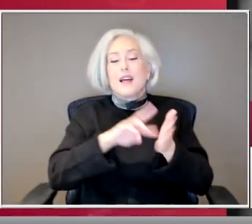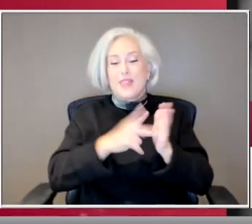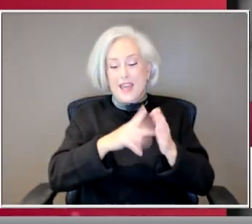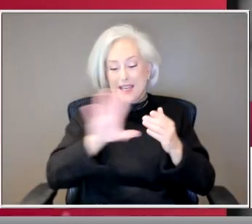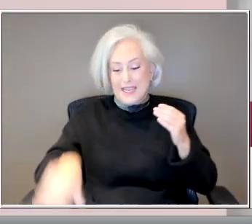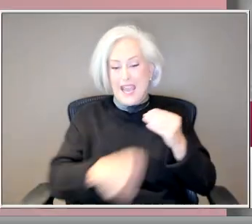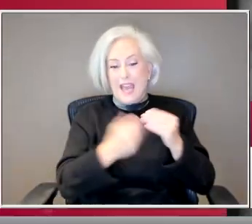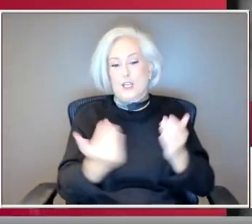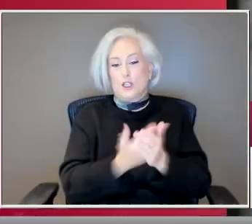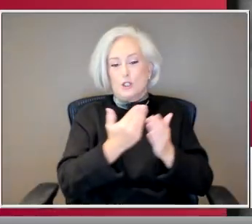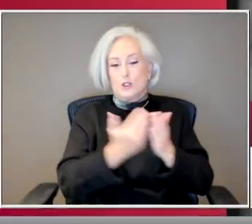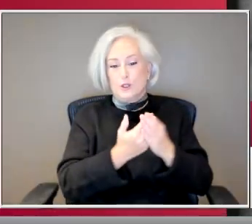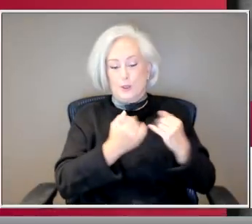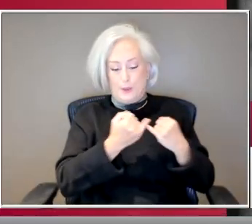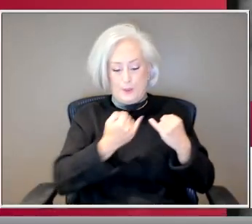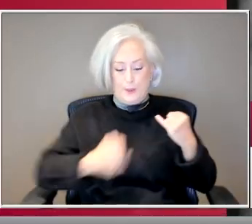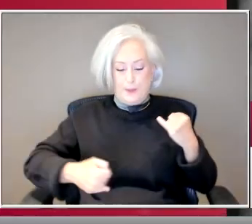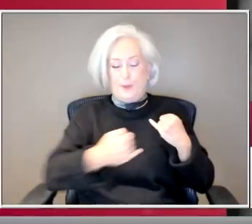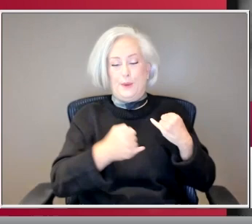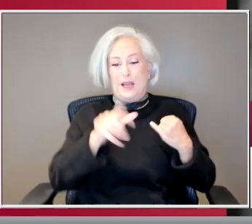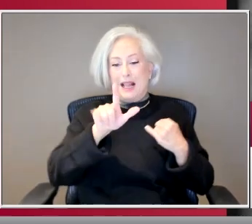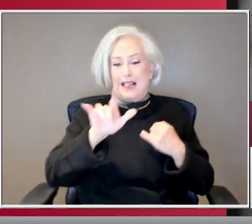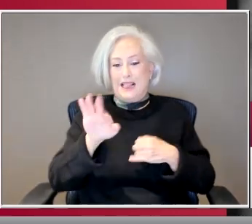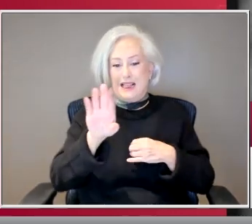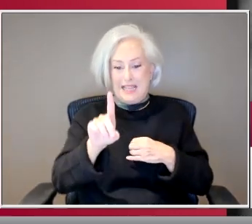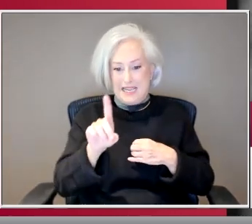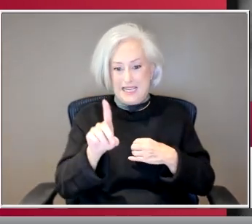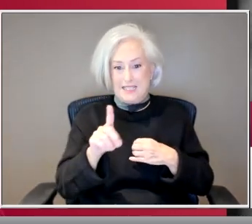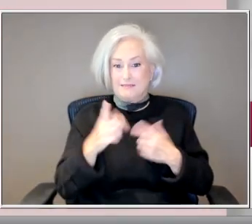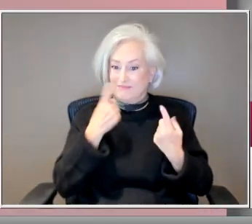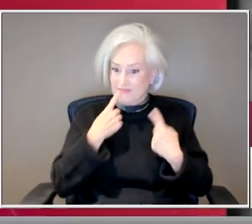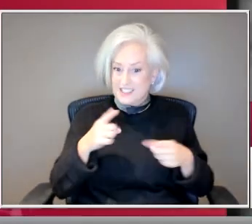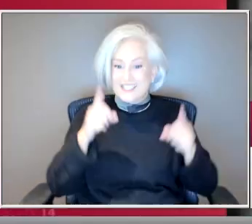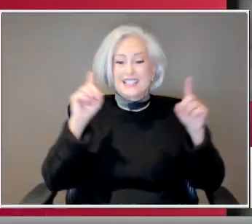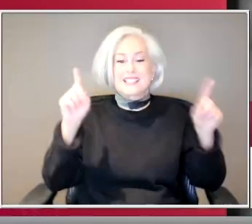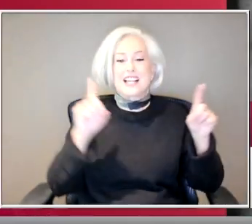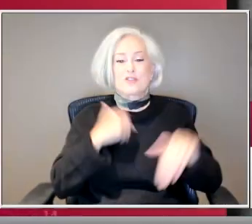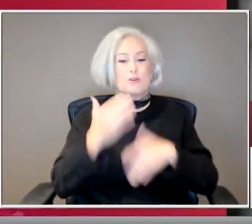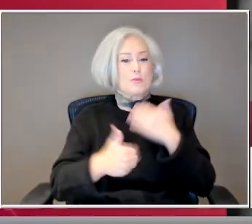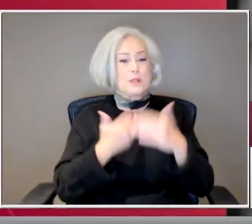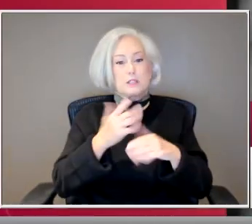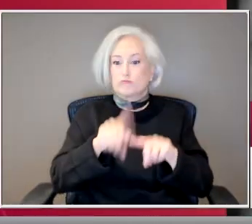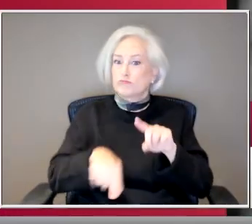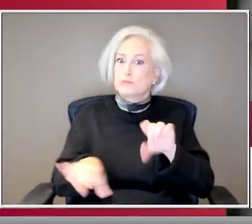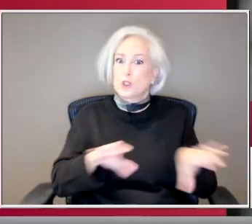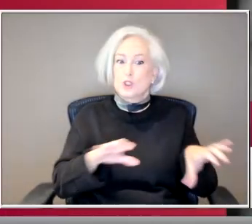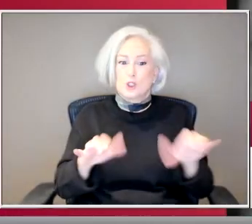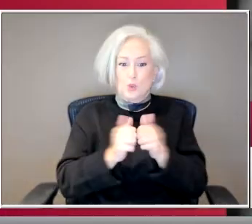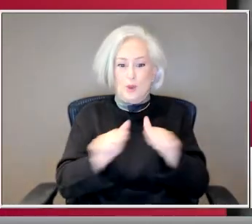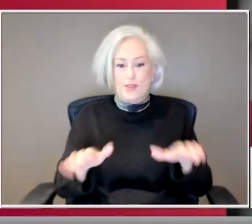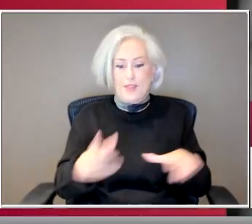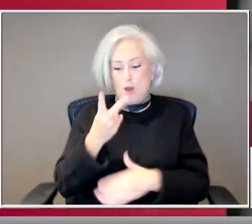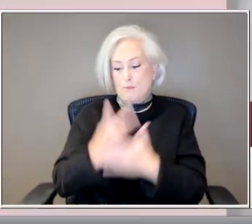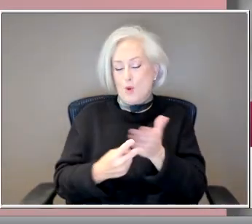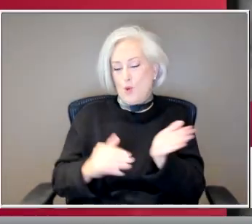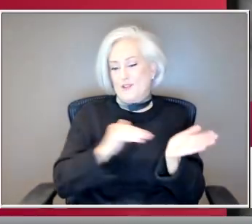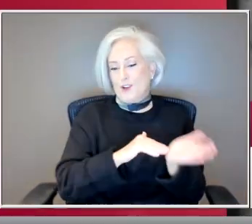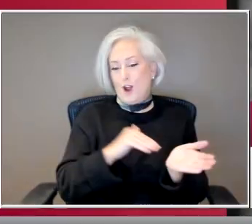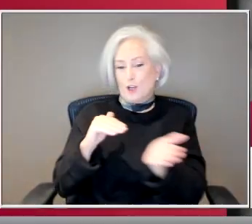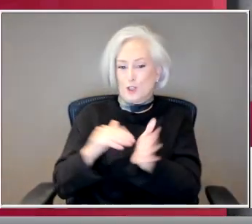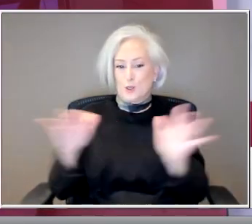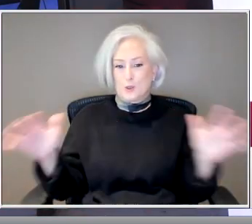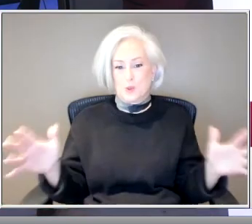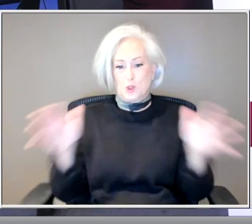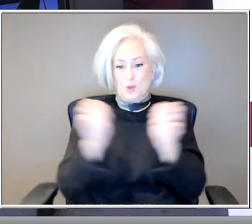me, that Anne needed. So it wound up being a very successful procedure that we couldn't have done without, both of us. Oh yeah, Certainly I mean, not obviously a